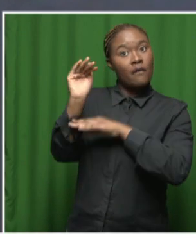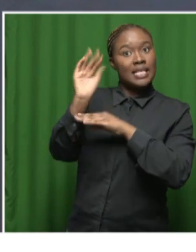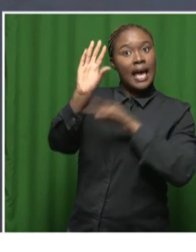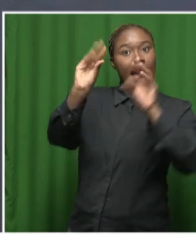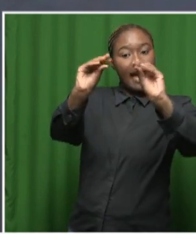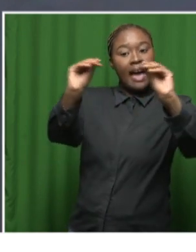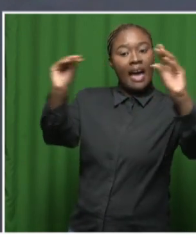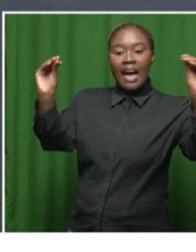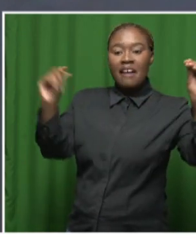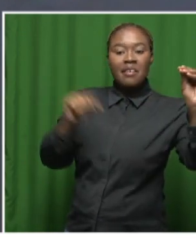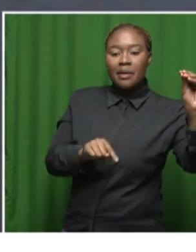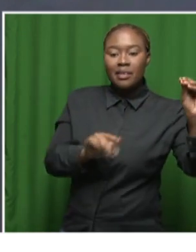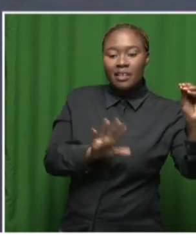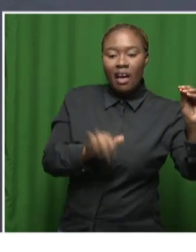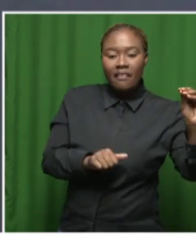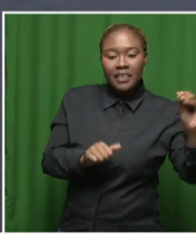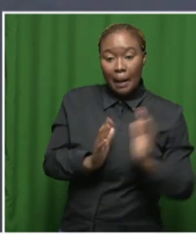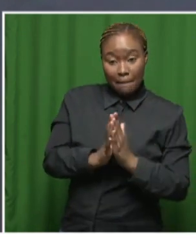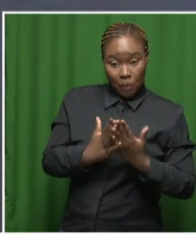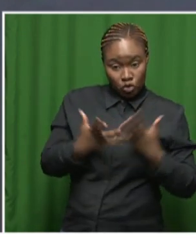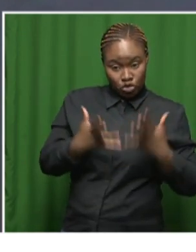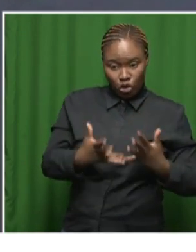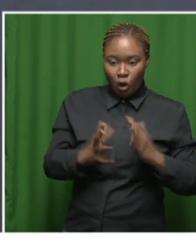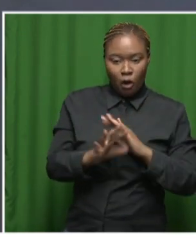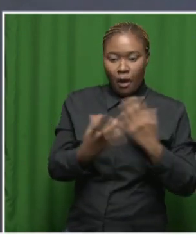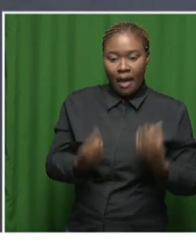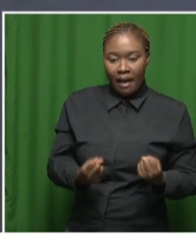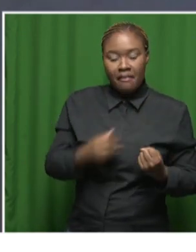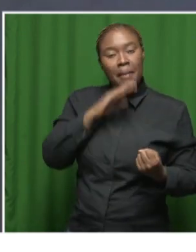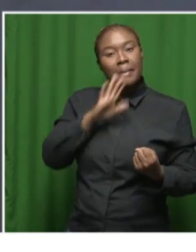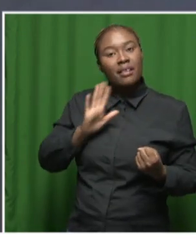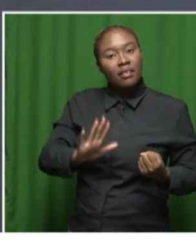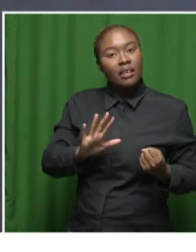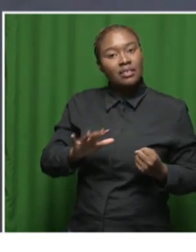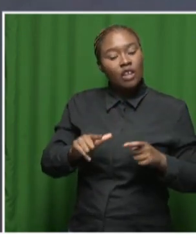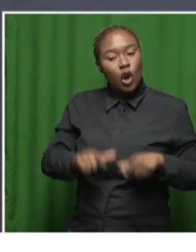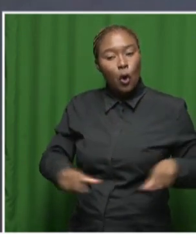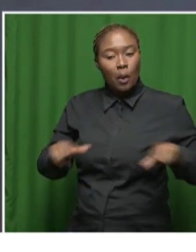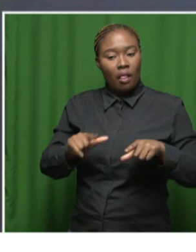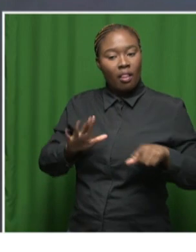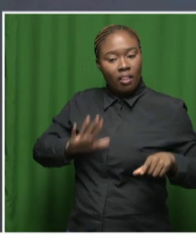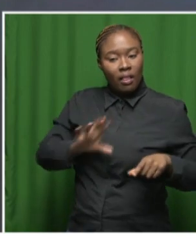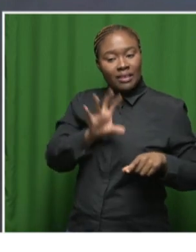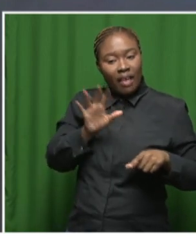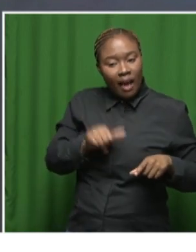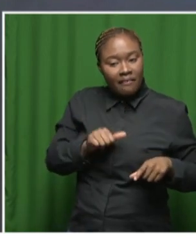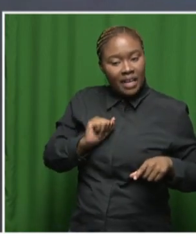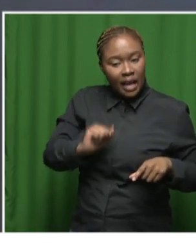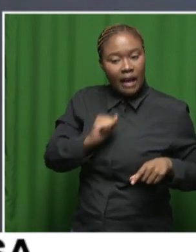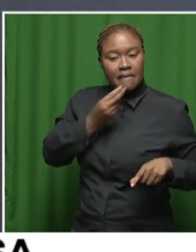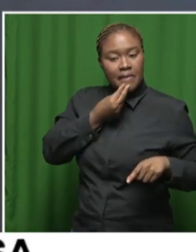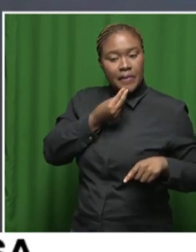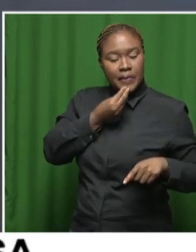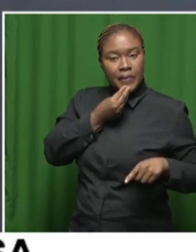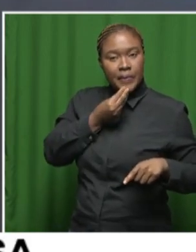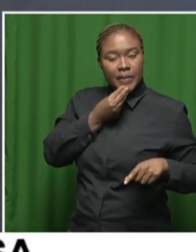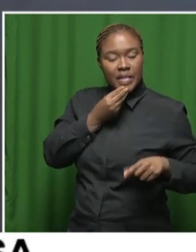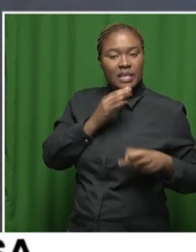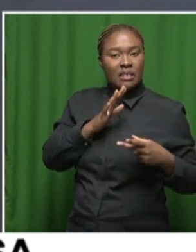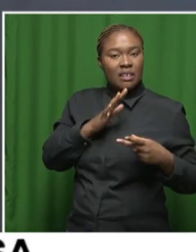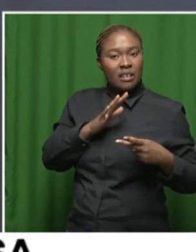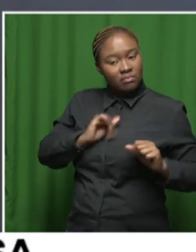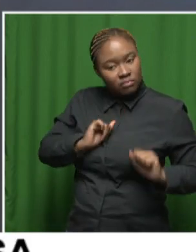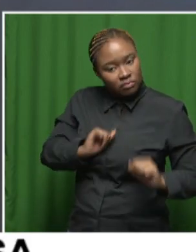of local favorites and other easy recipes, all using local and easy to